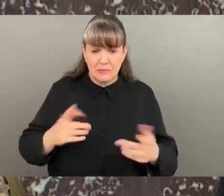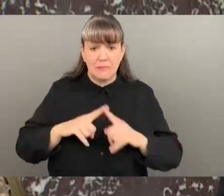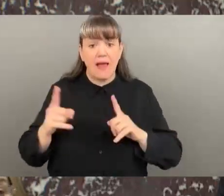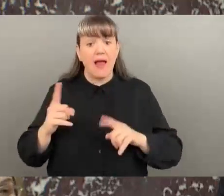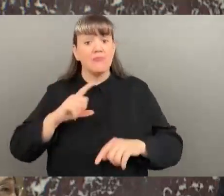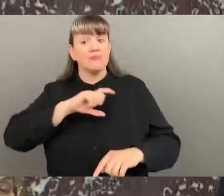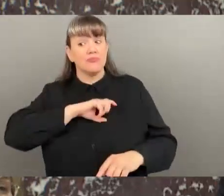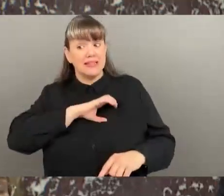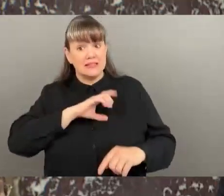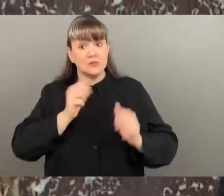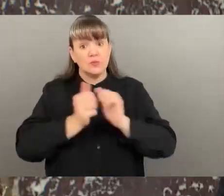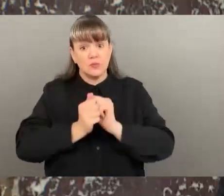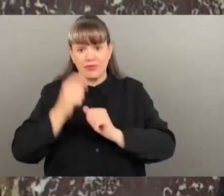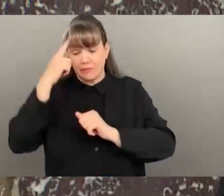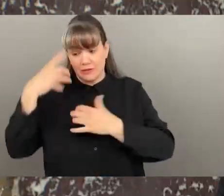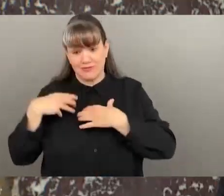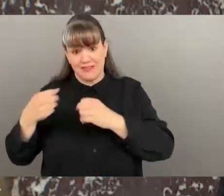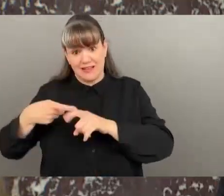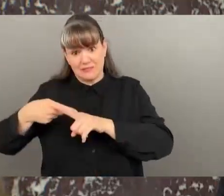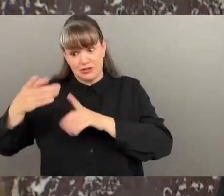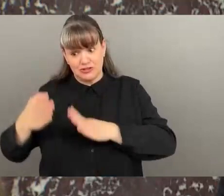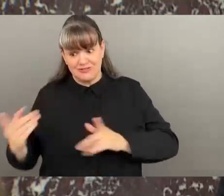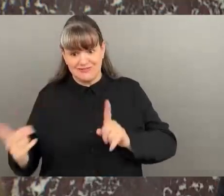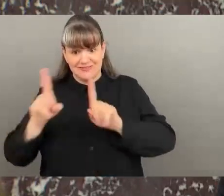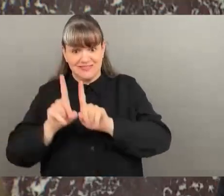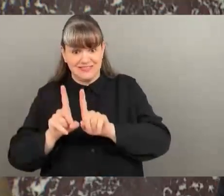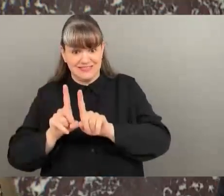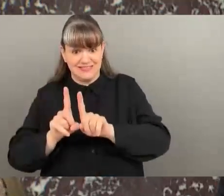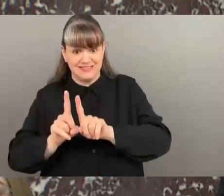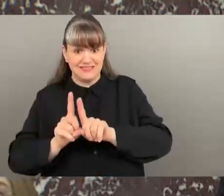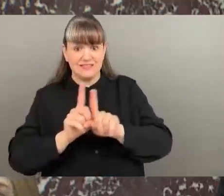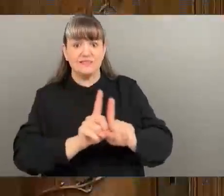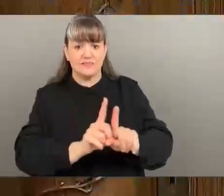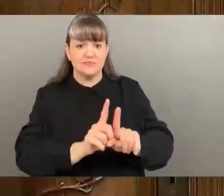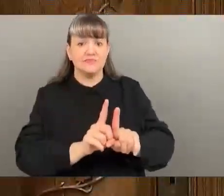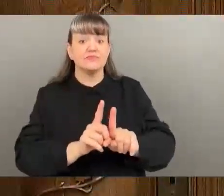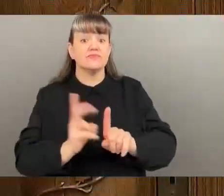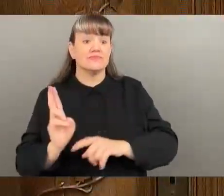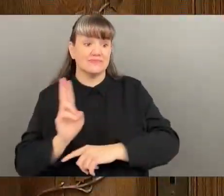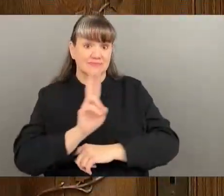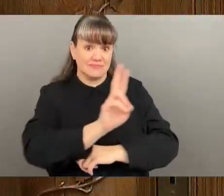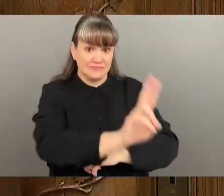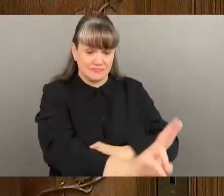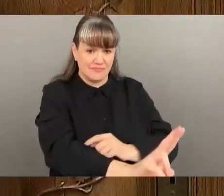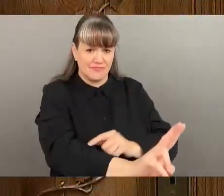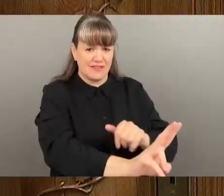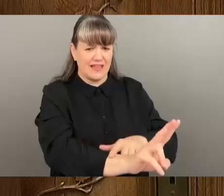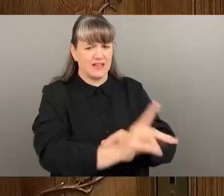we're striving to achieve, and we are continuing.